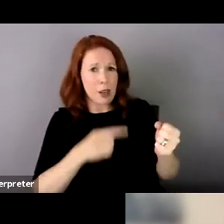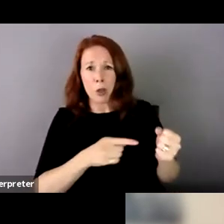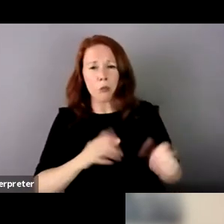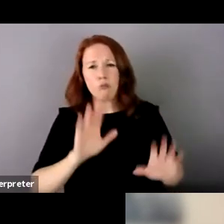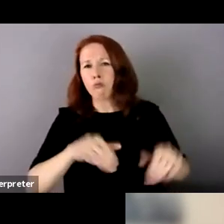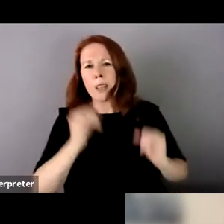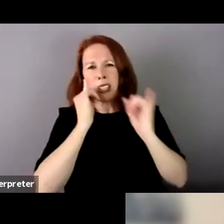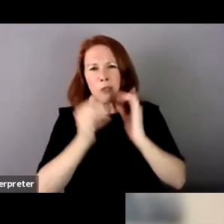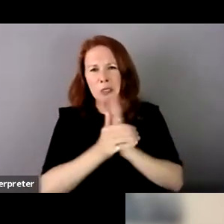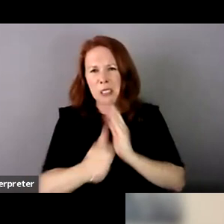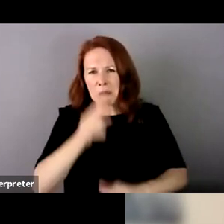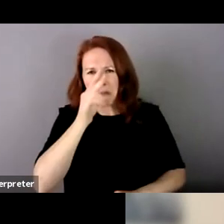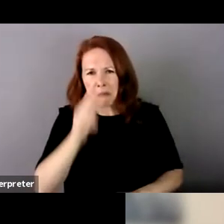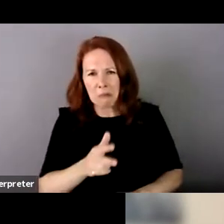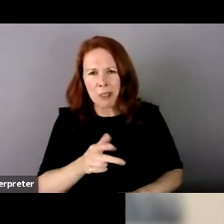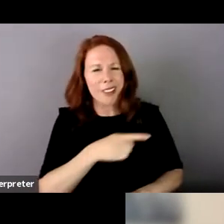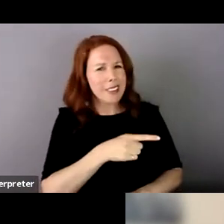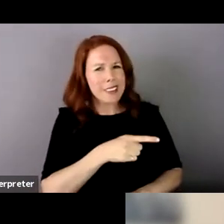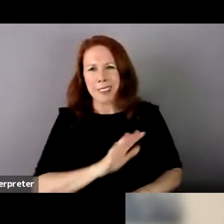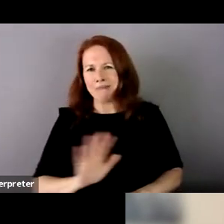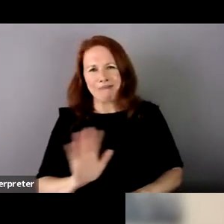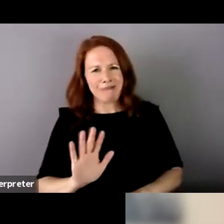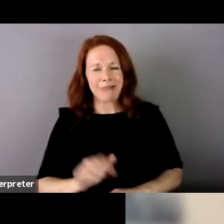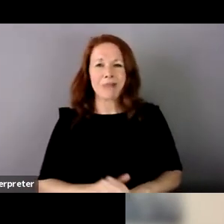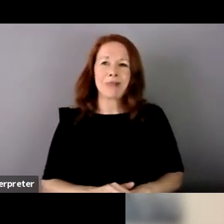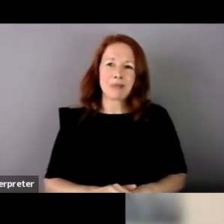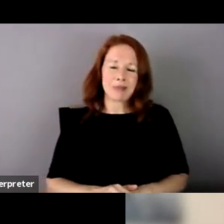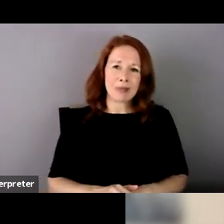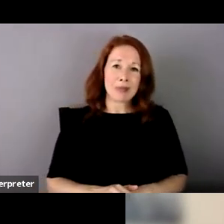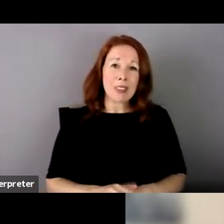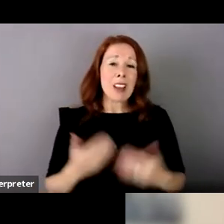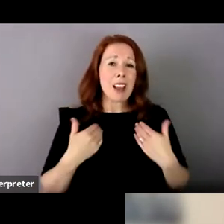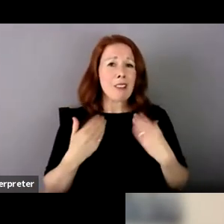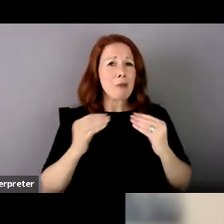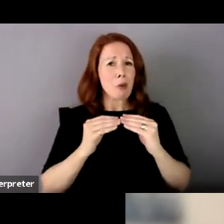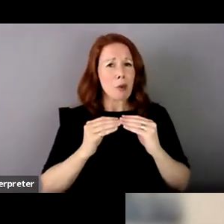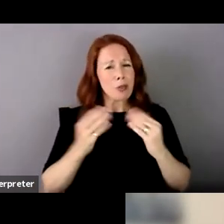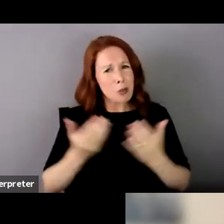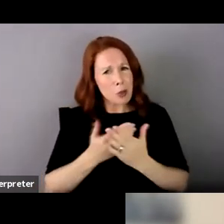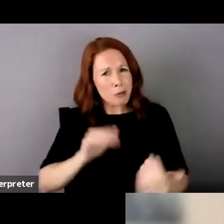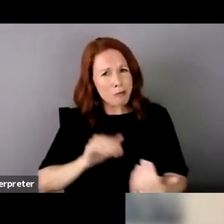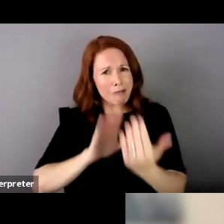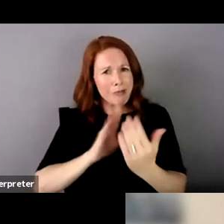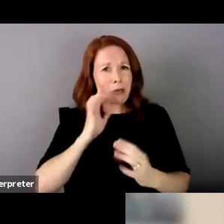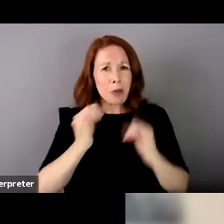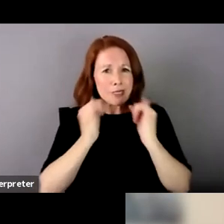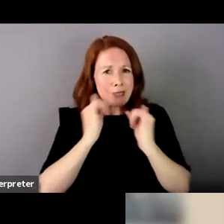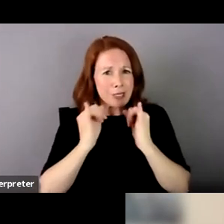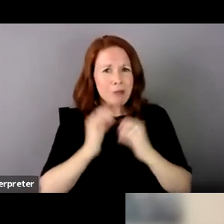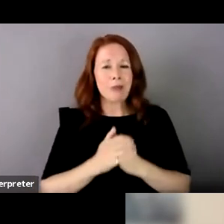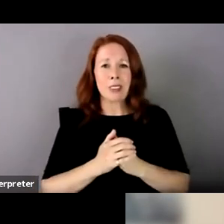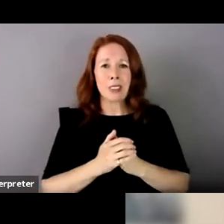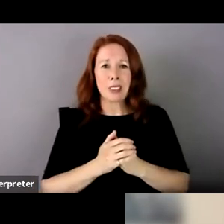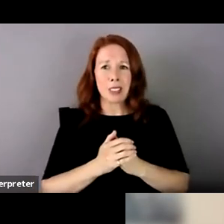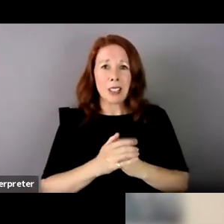whose employers have gone through more of that, you know, individualized and unique approach, and who get